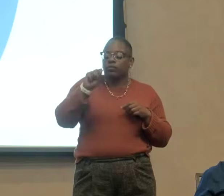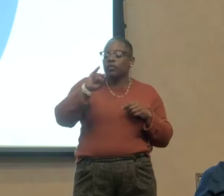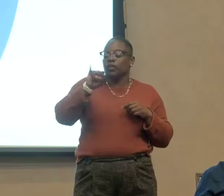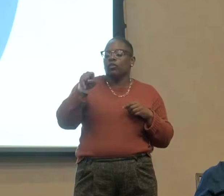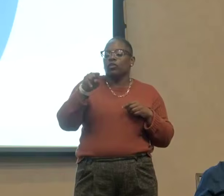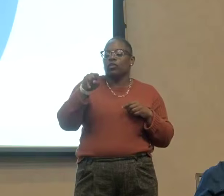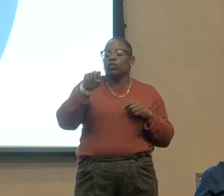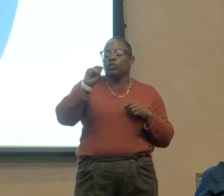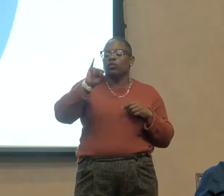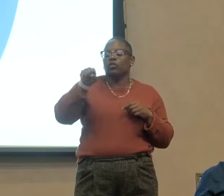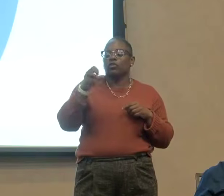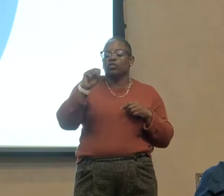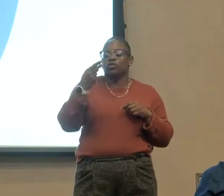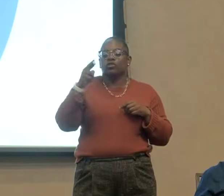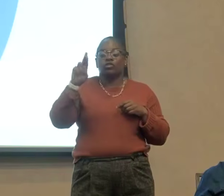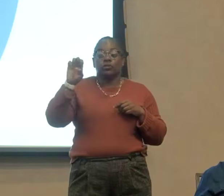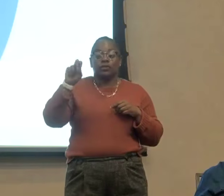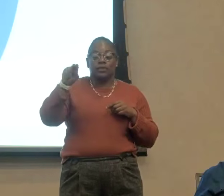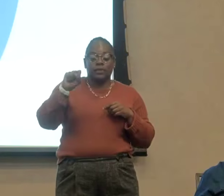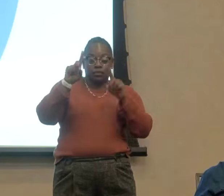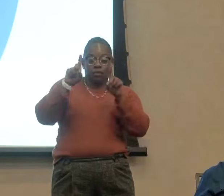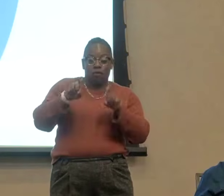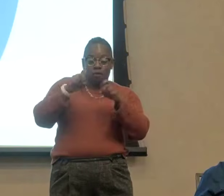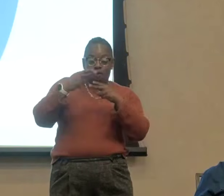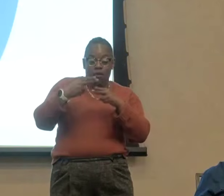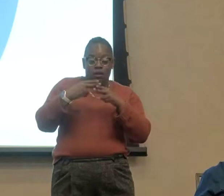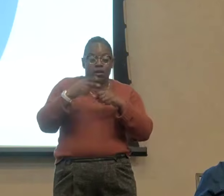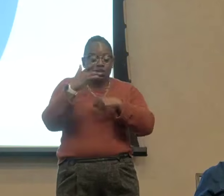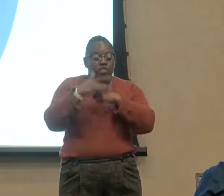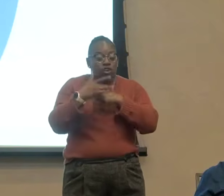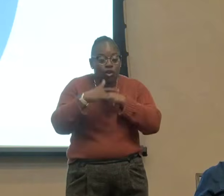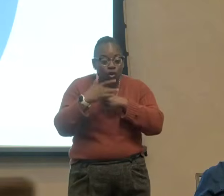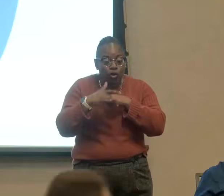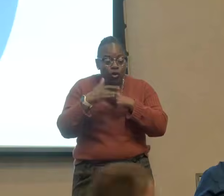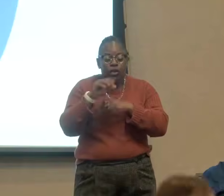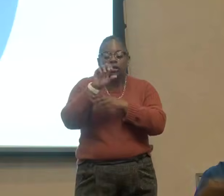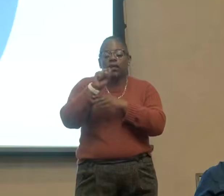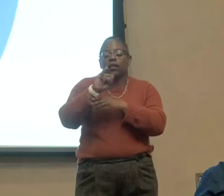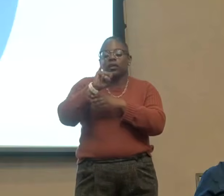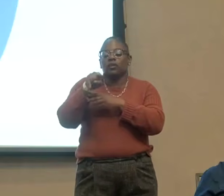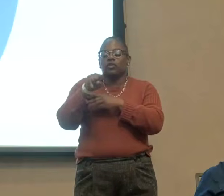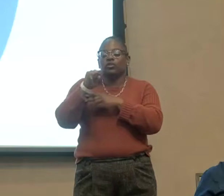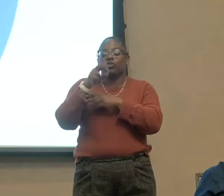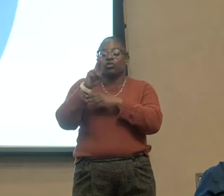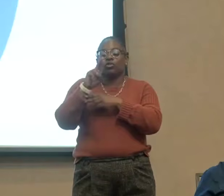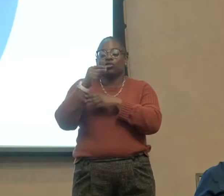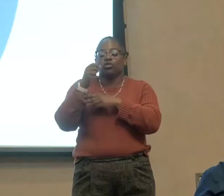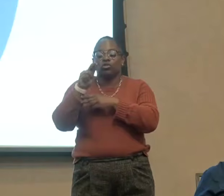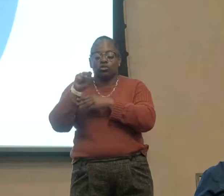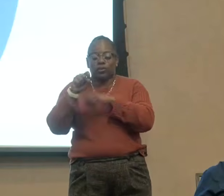than the SSA and SSB? It's called the Early Sjogren's Panel, and it's available from Quest and